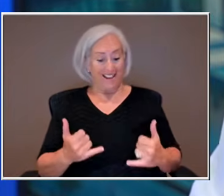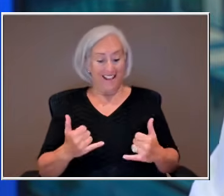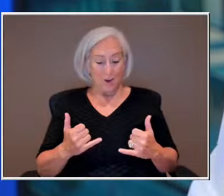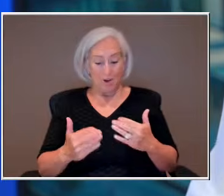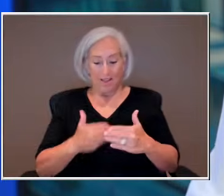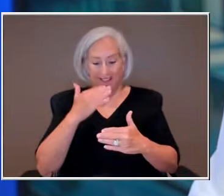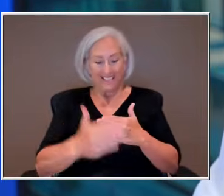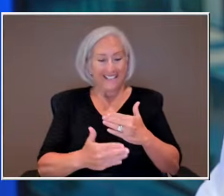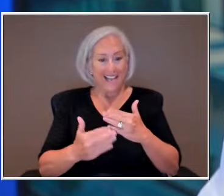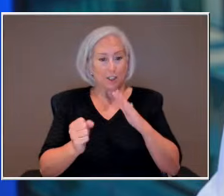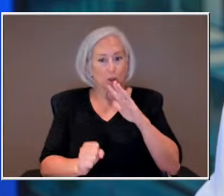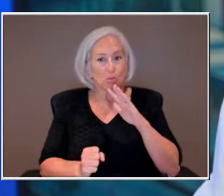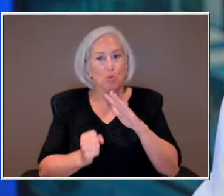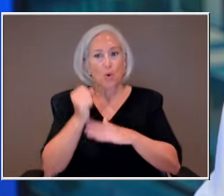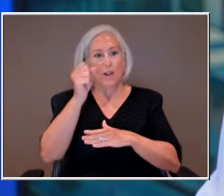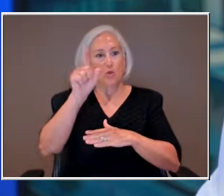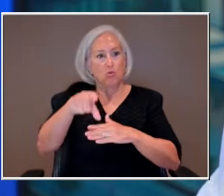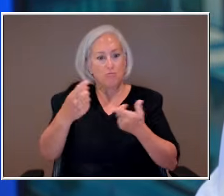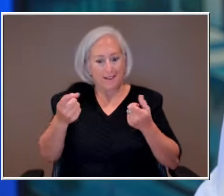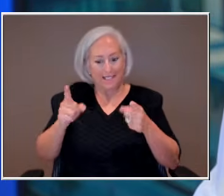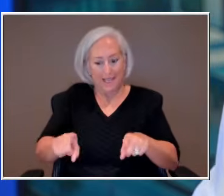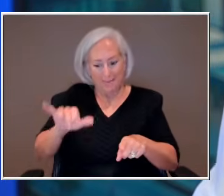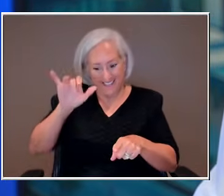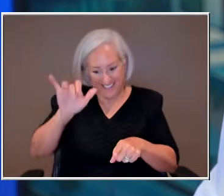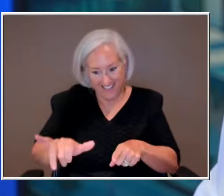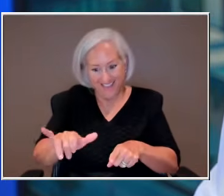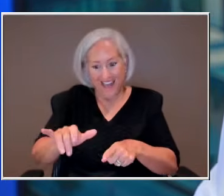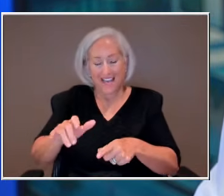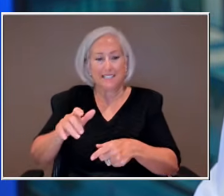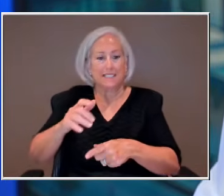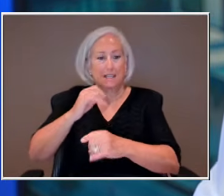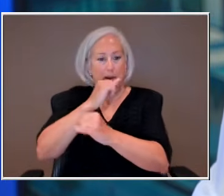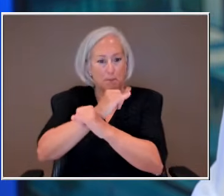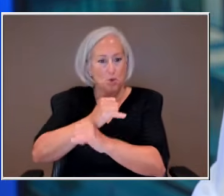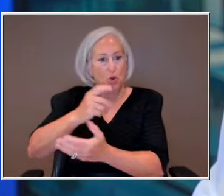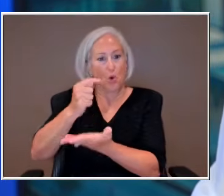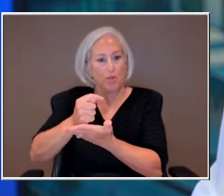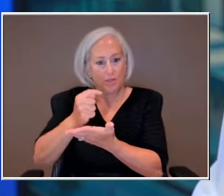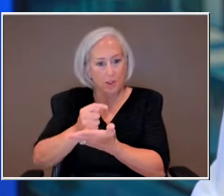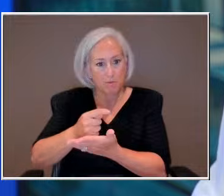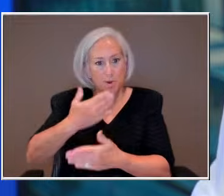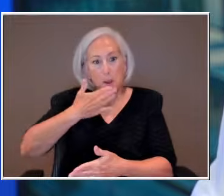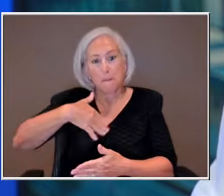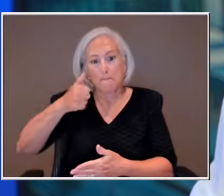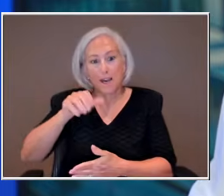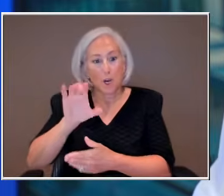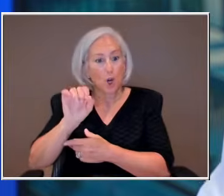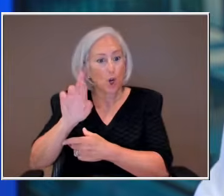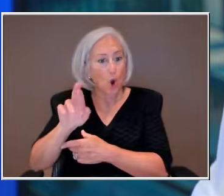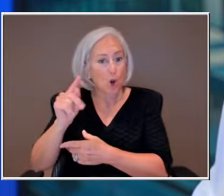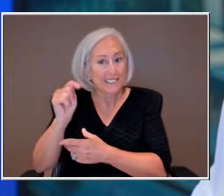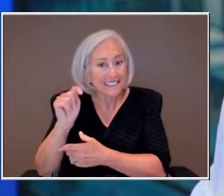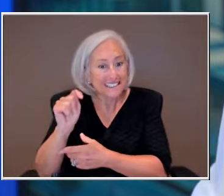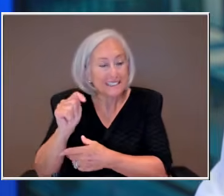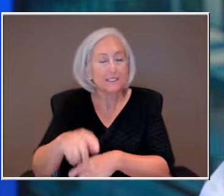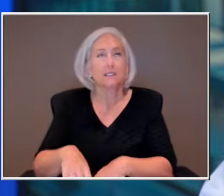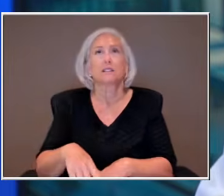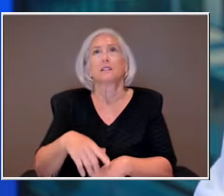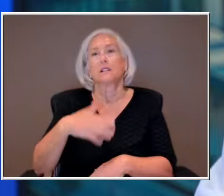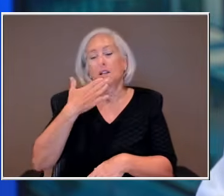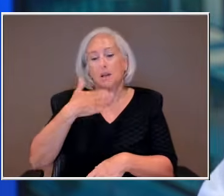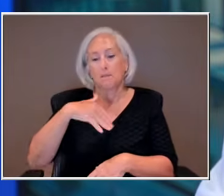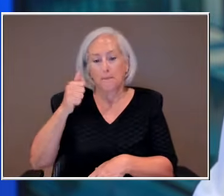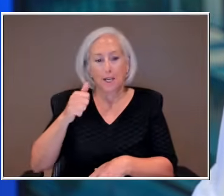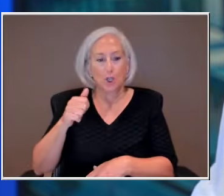happen. Is where we need to get better therapies, better CAR-Ts, more clinical trials are in this space